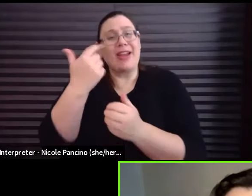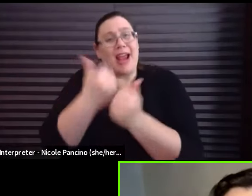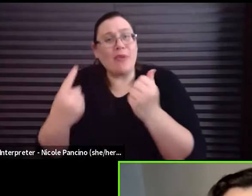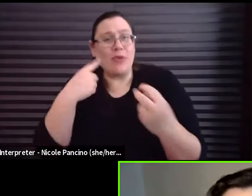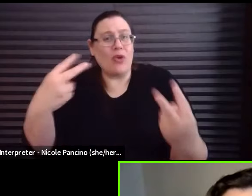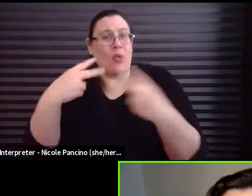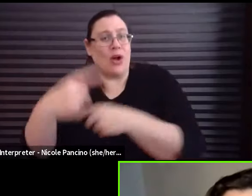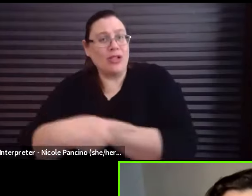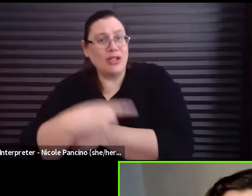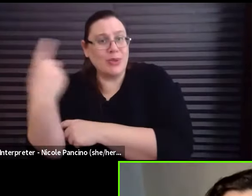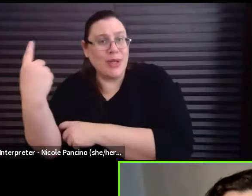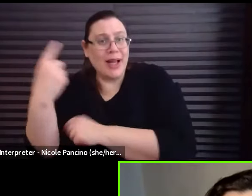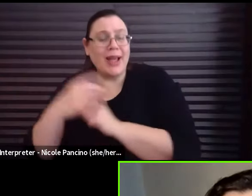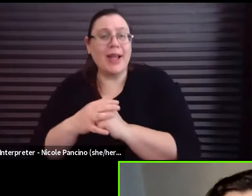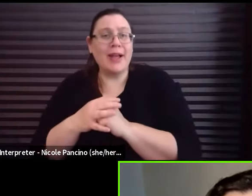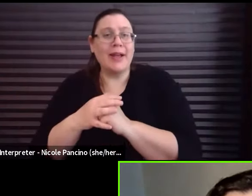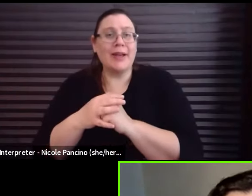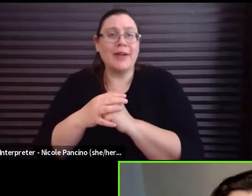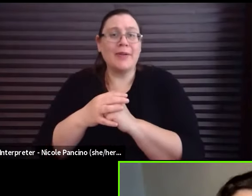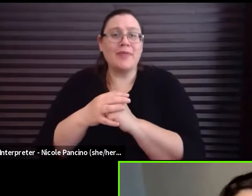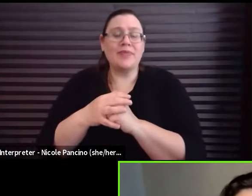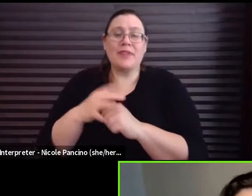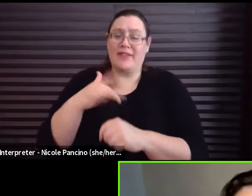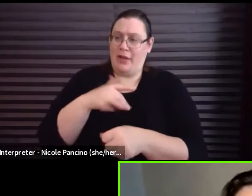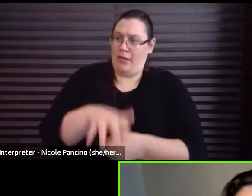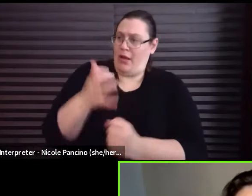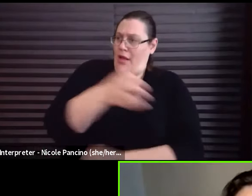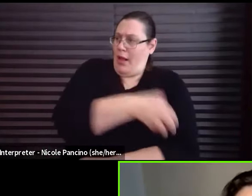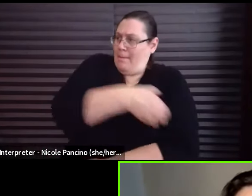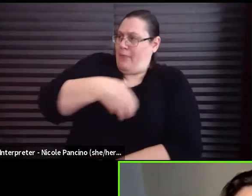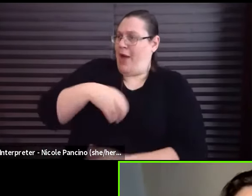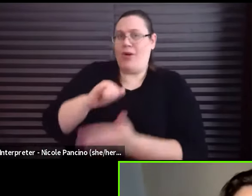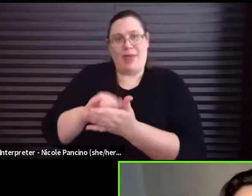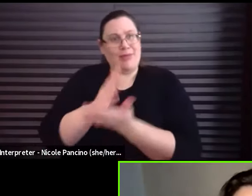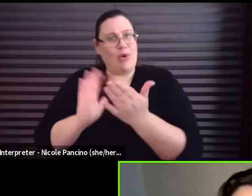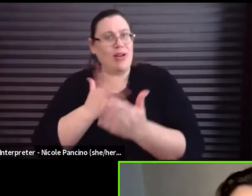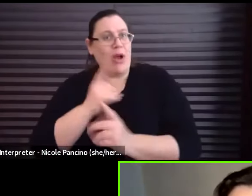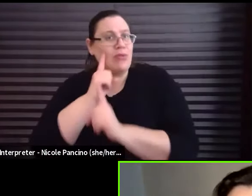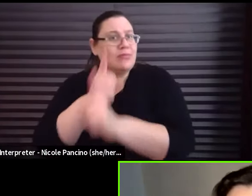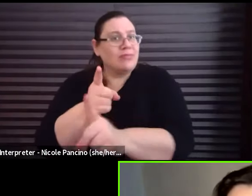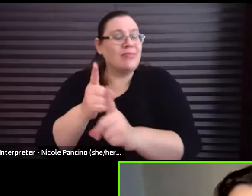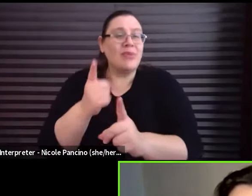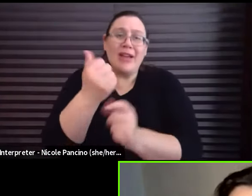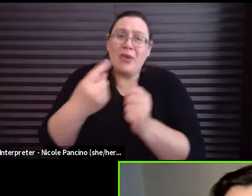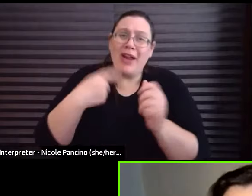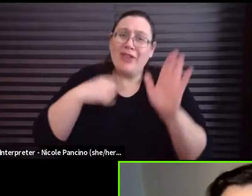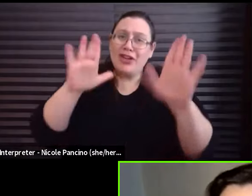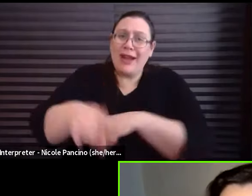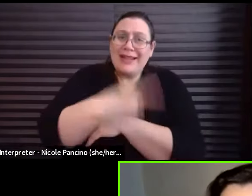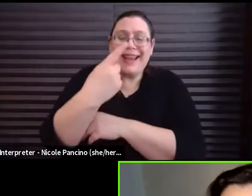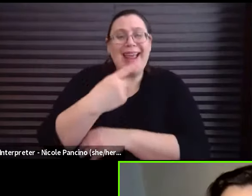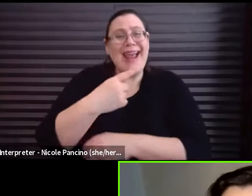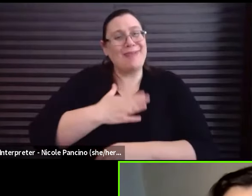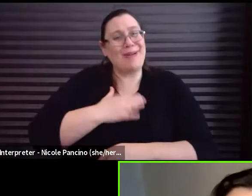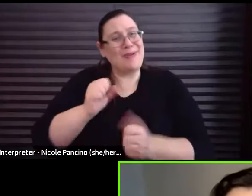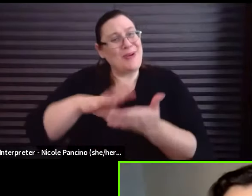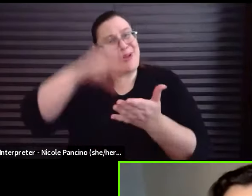today. Being empowered is part of what we do. And so I want everybody to have a great day. And I'm glad you could have learned some